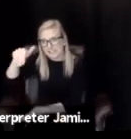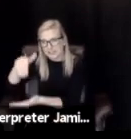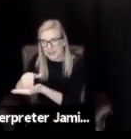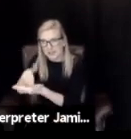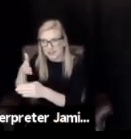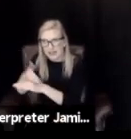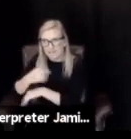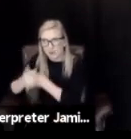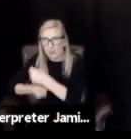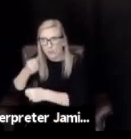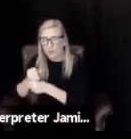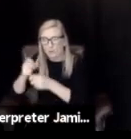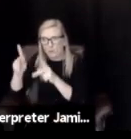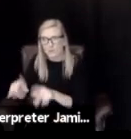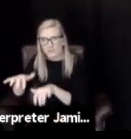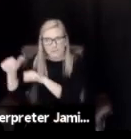have